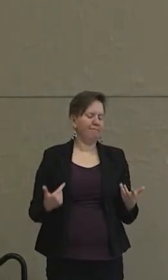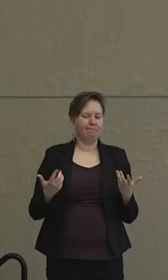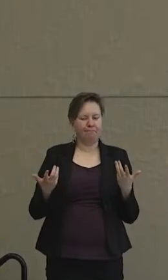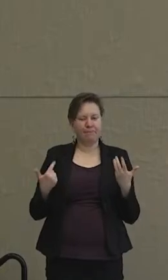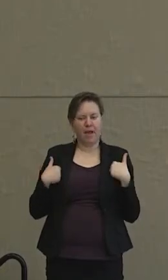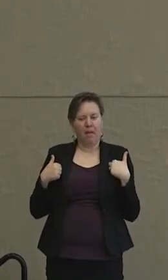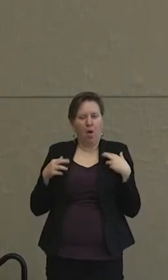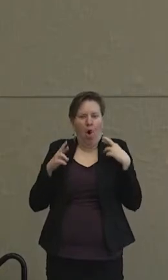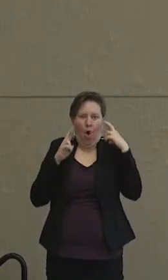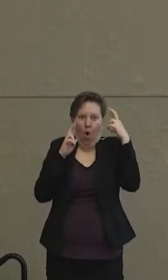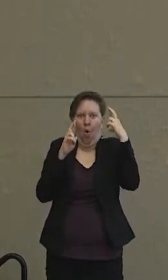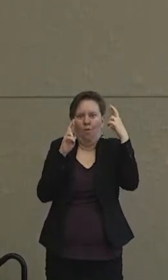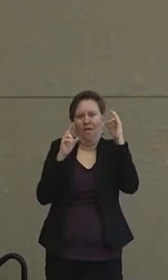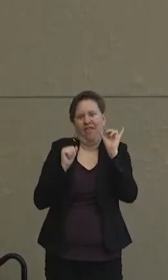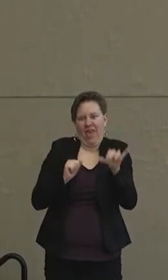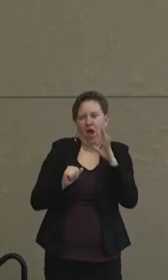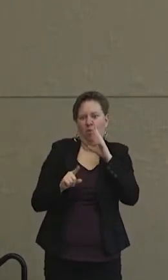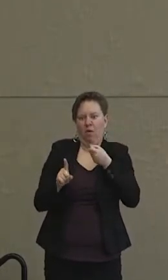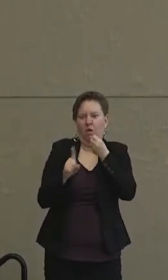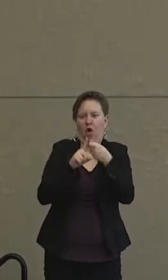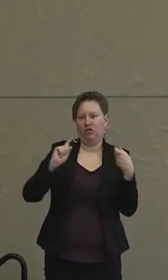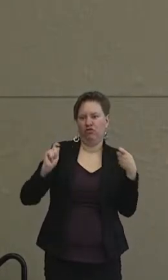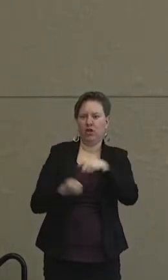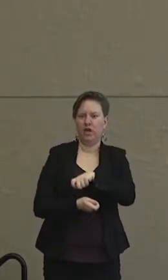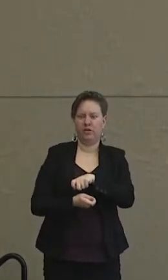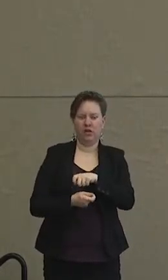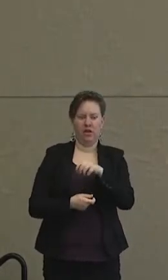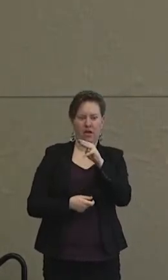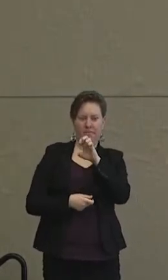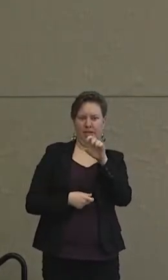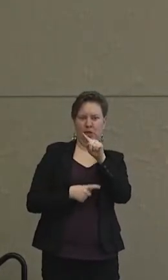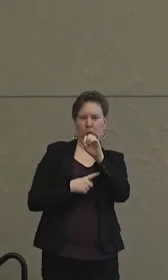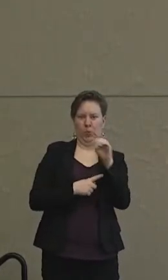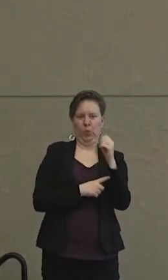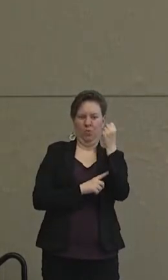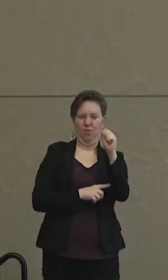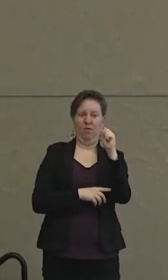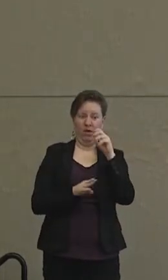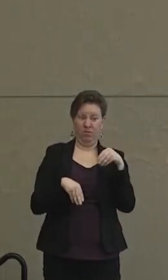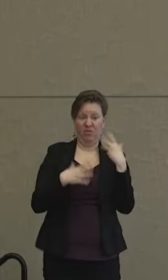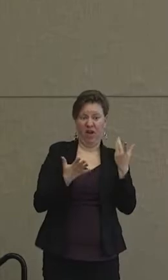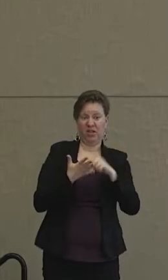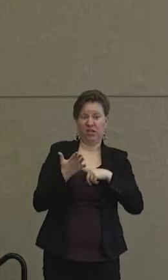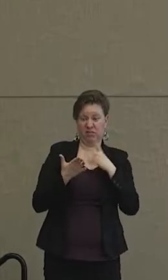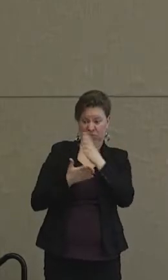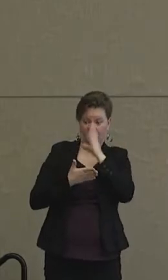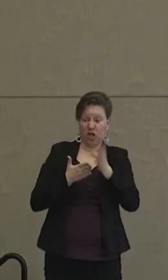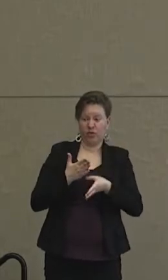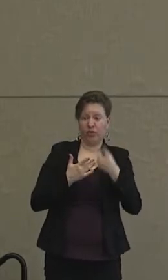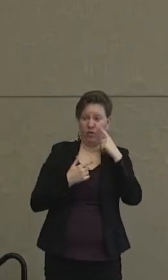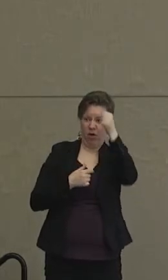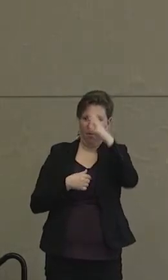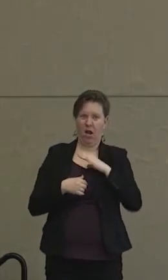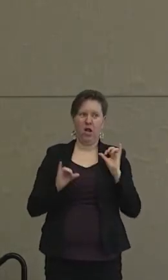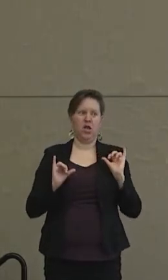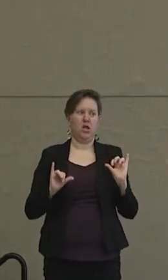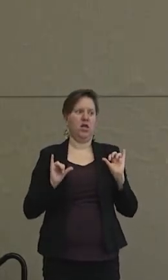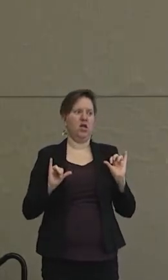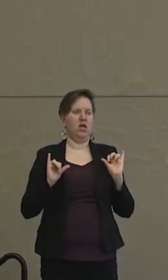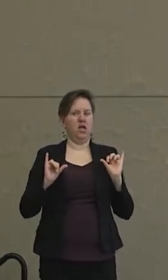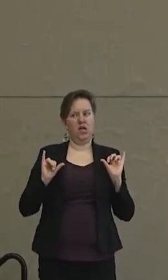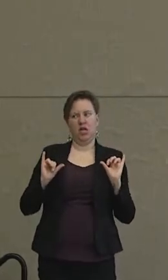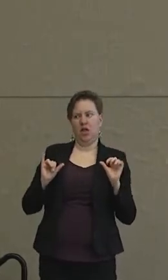I'm hopeful of that, that the Me Too movement is providing some consequences for men, that it'll